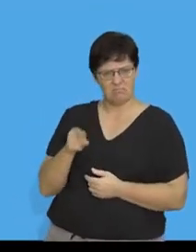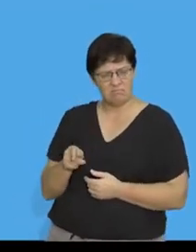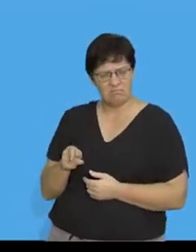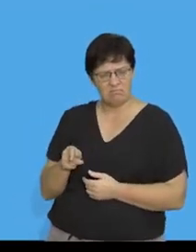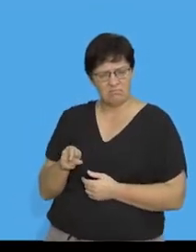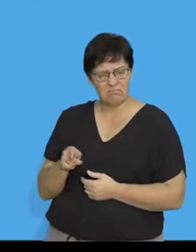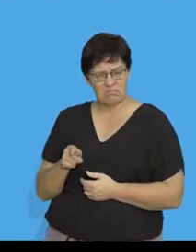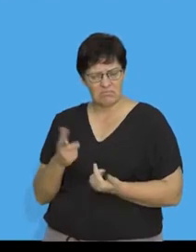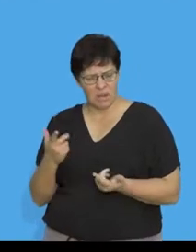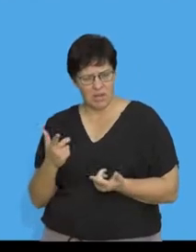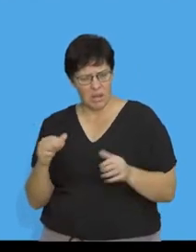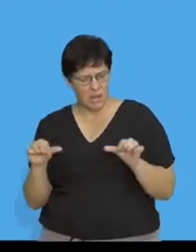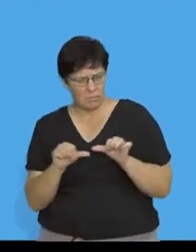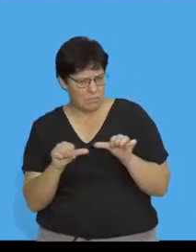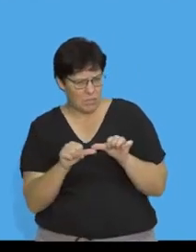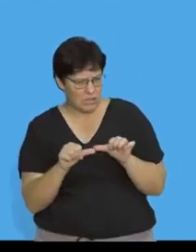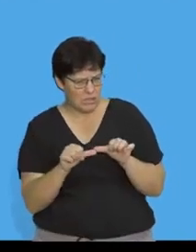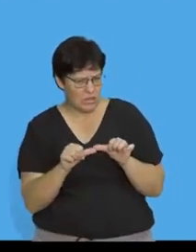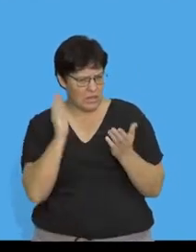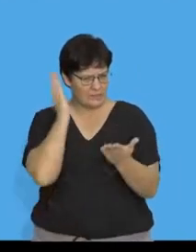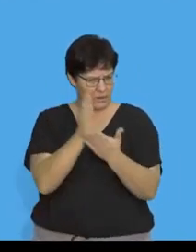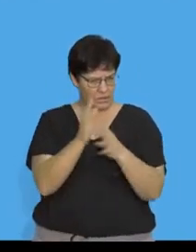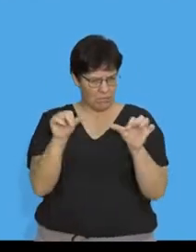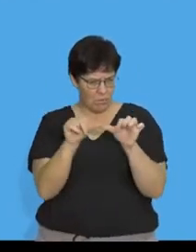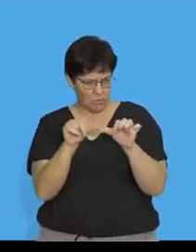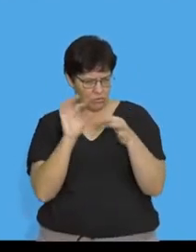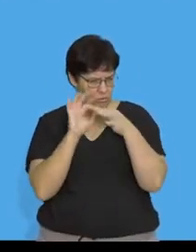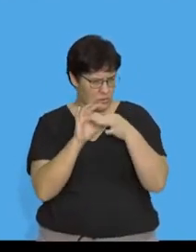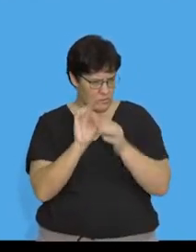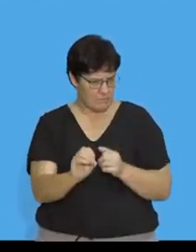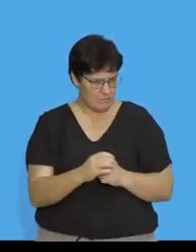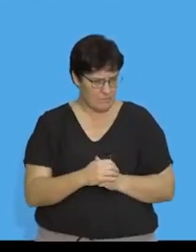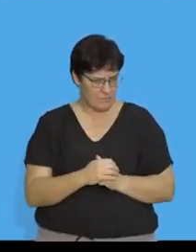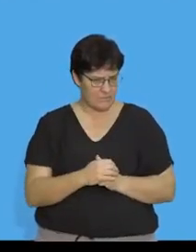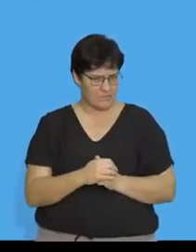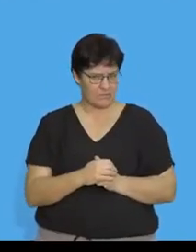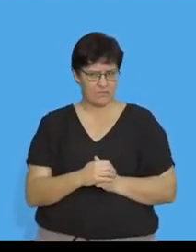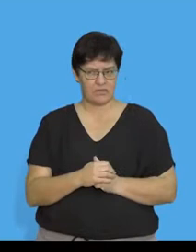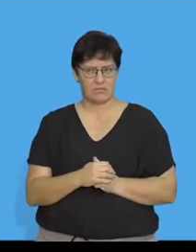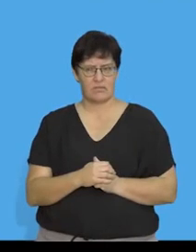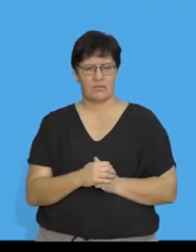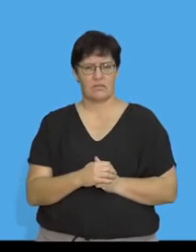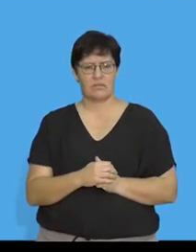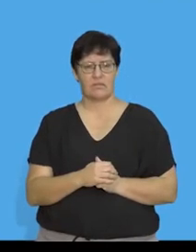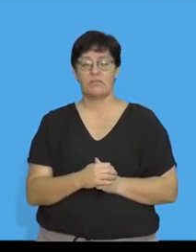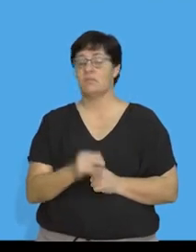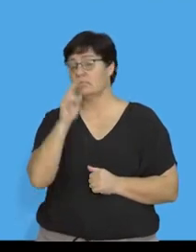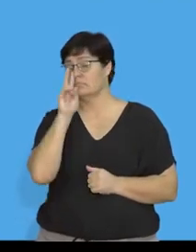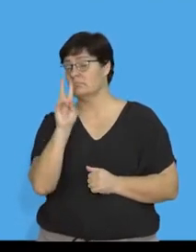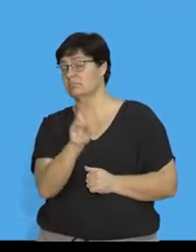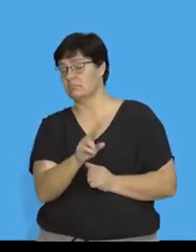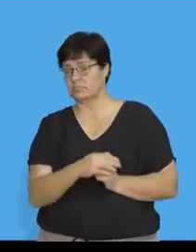can also be represented in terms of 1 over, or the reciprocal of